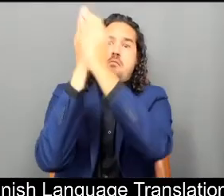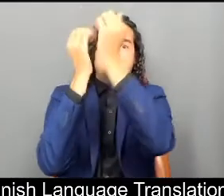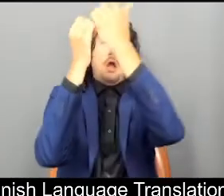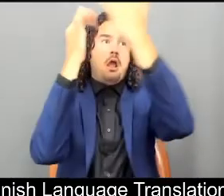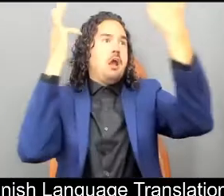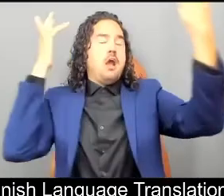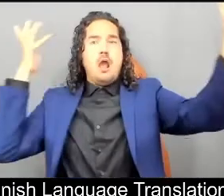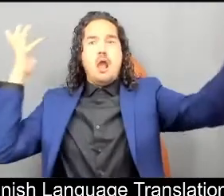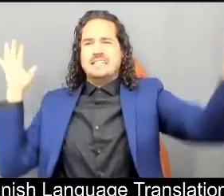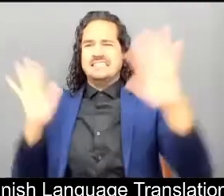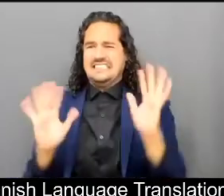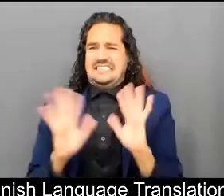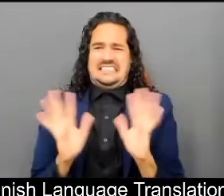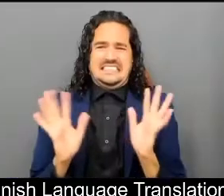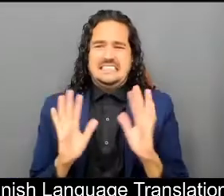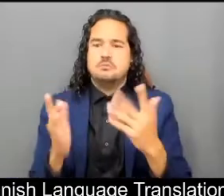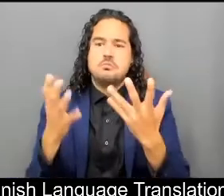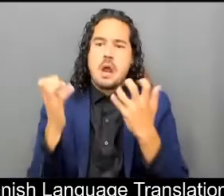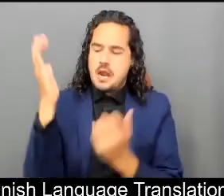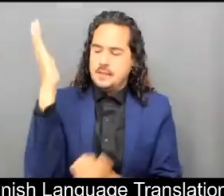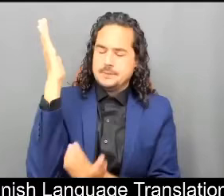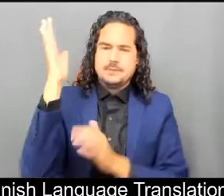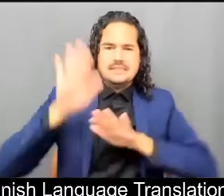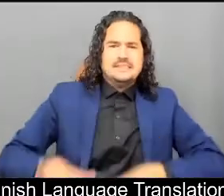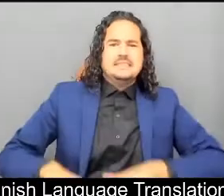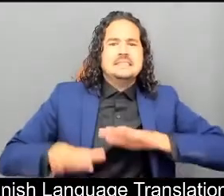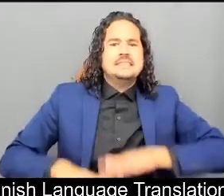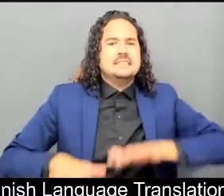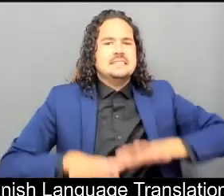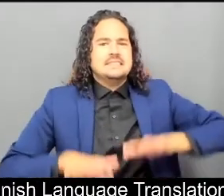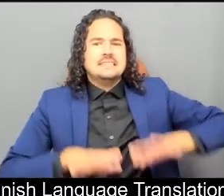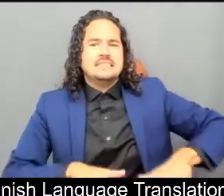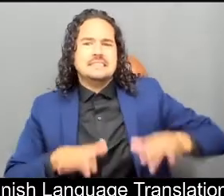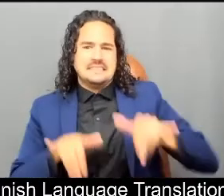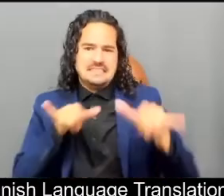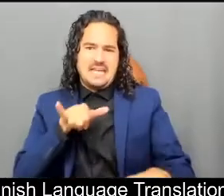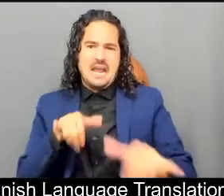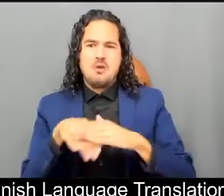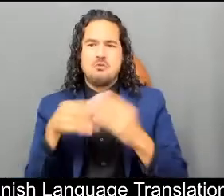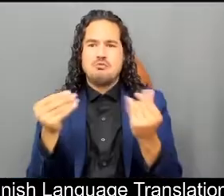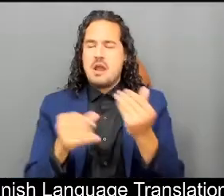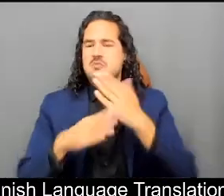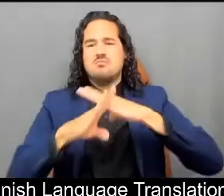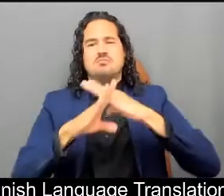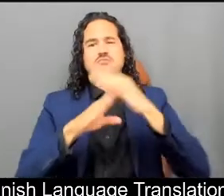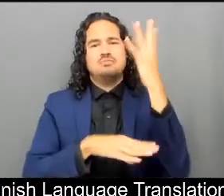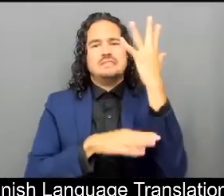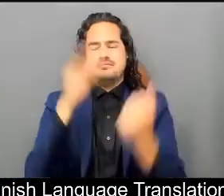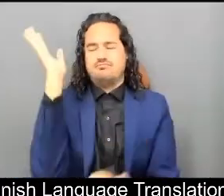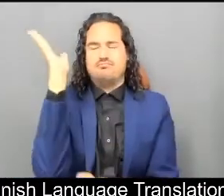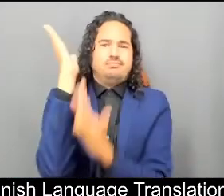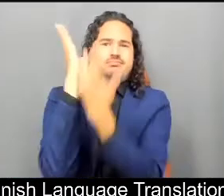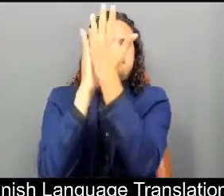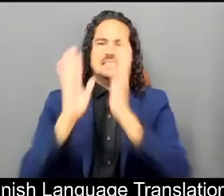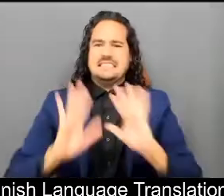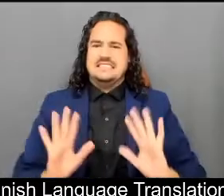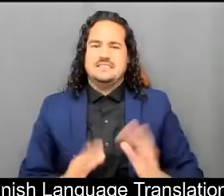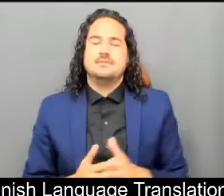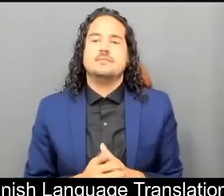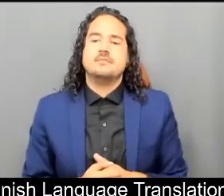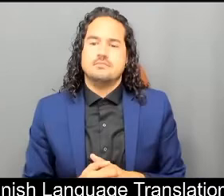some things mopped up and taken care of. We did some good work yesterday and continue to do some good work down here on the Baldy